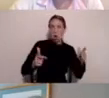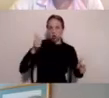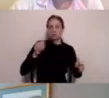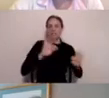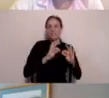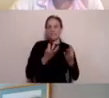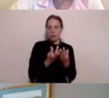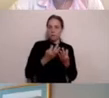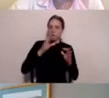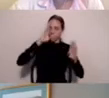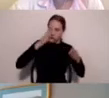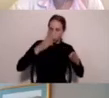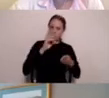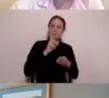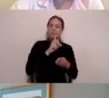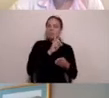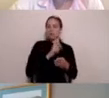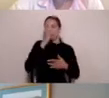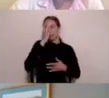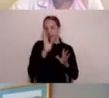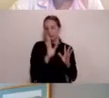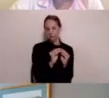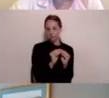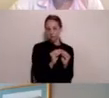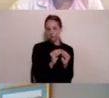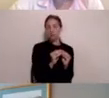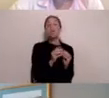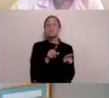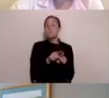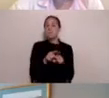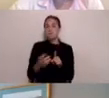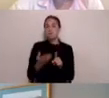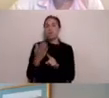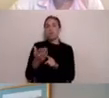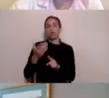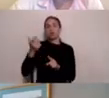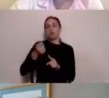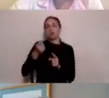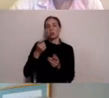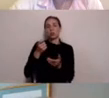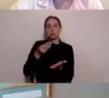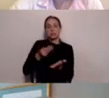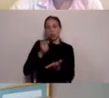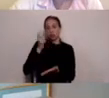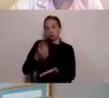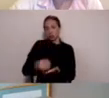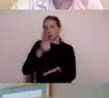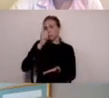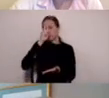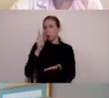disease conference. And we also offer scholarships to families for newly